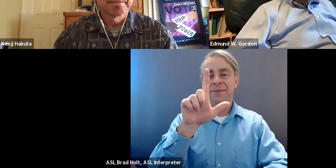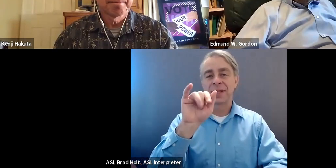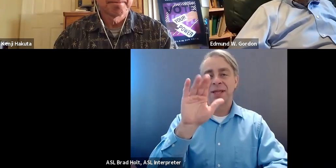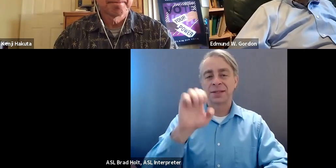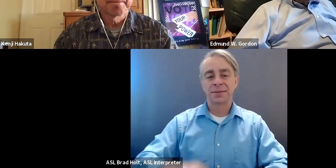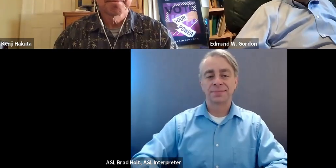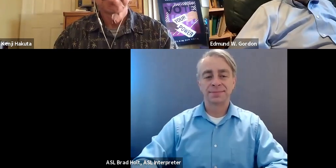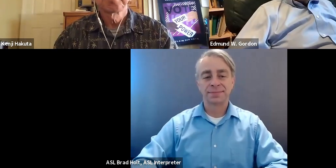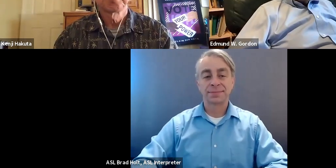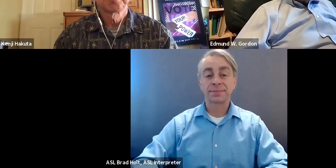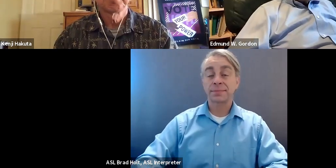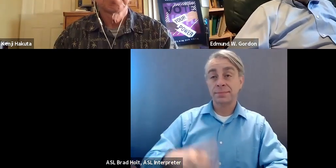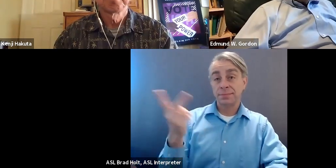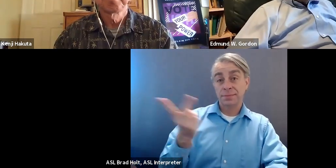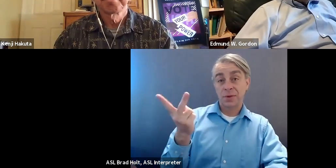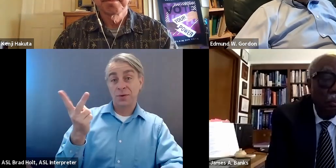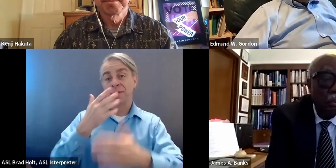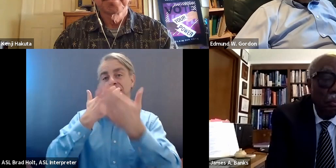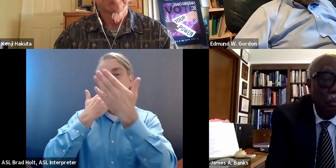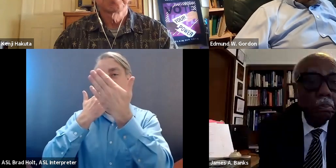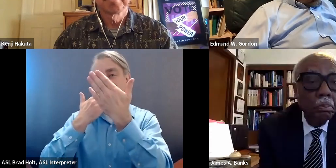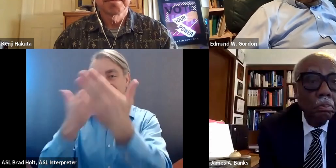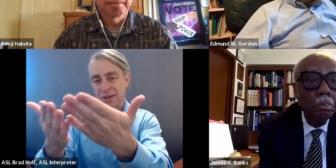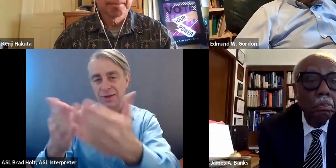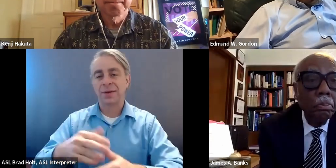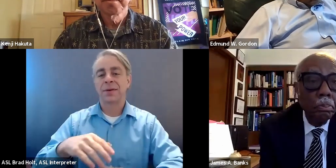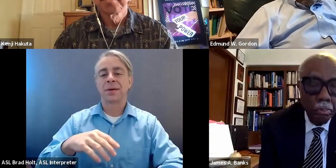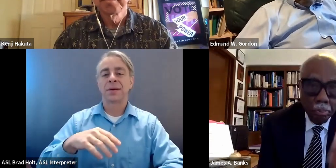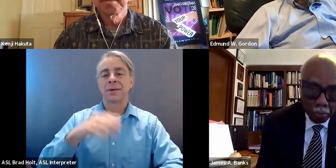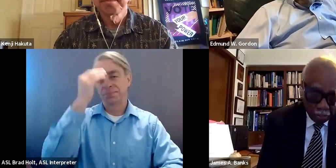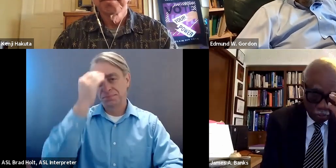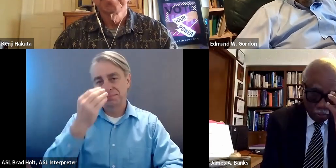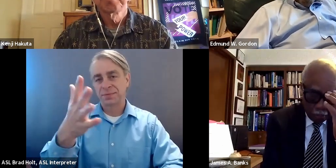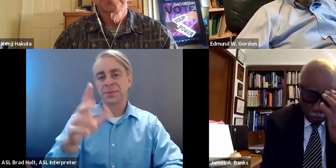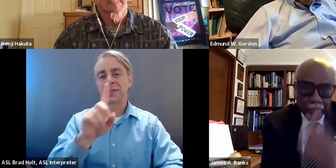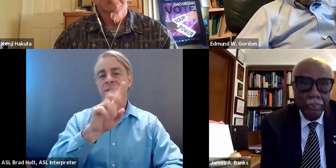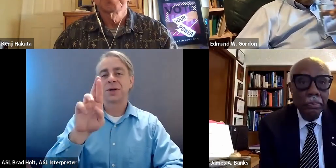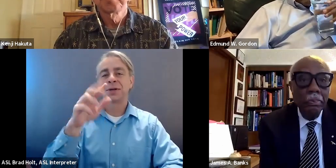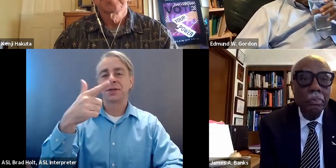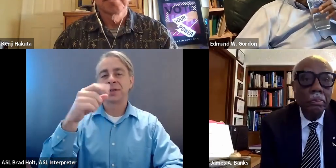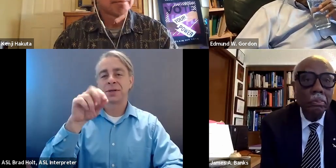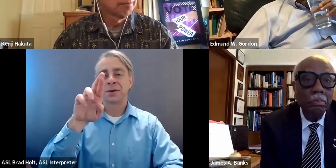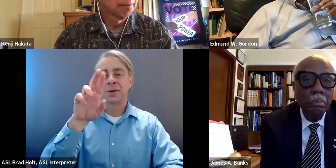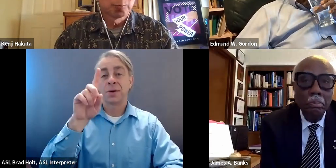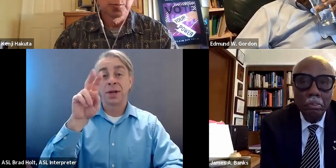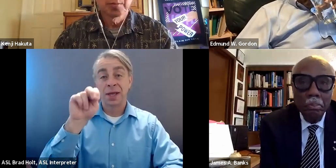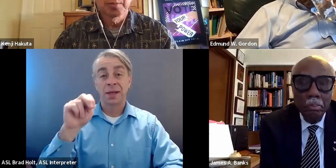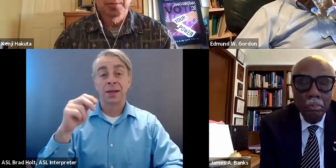both. And you could be sure, Dr. Gordon, we have no intention of